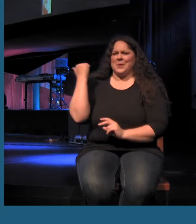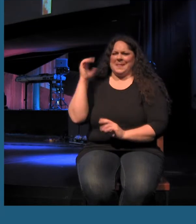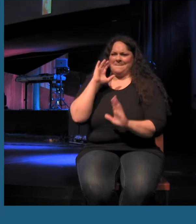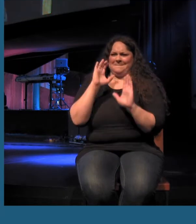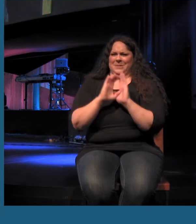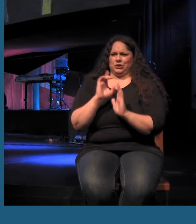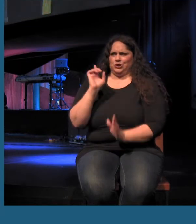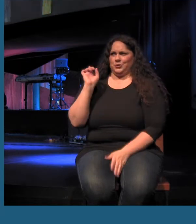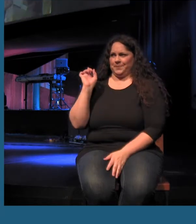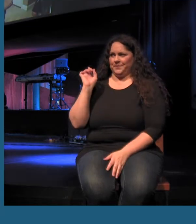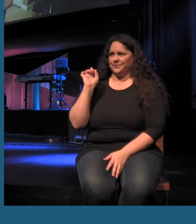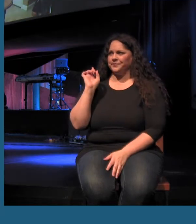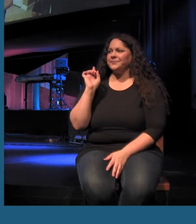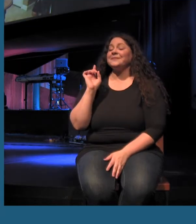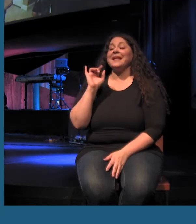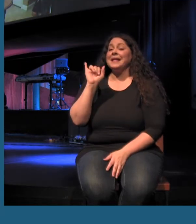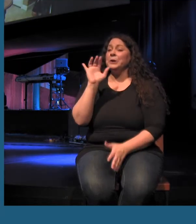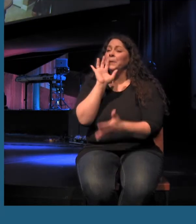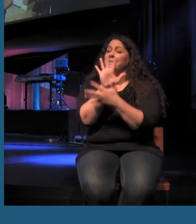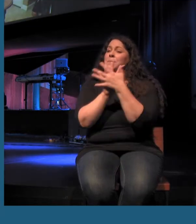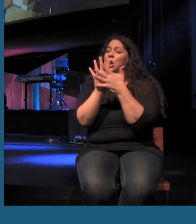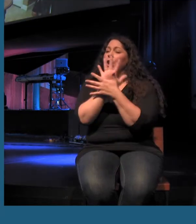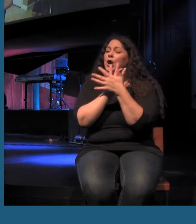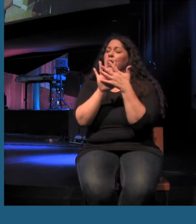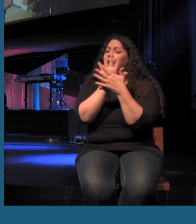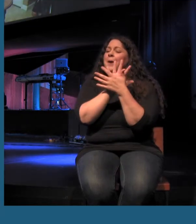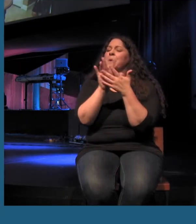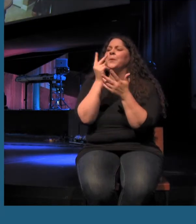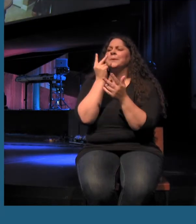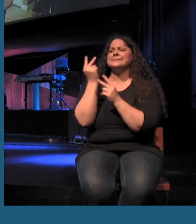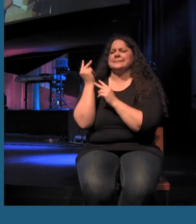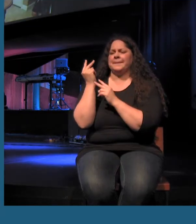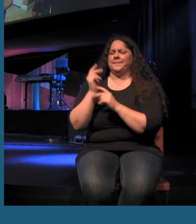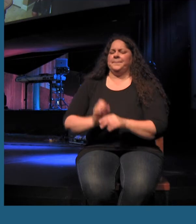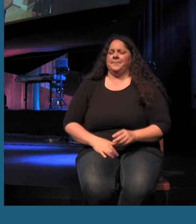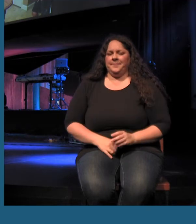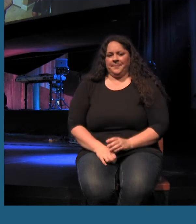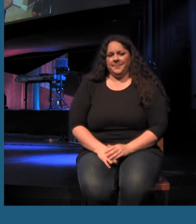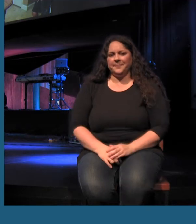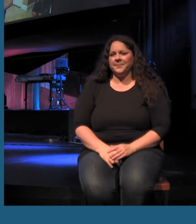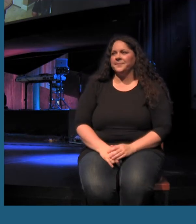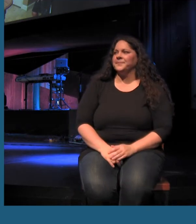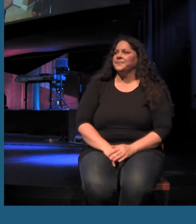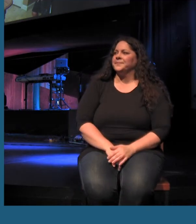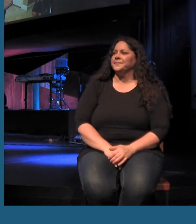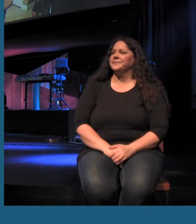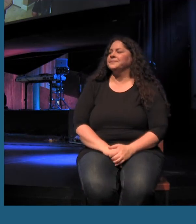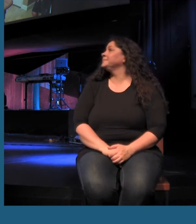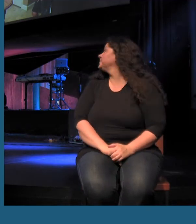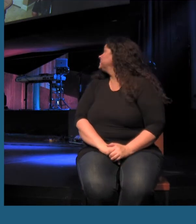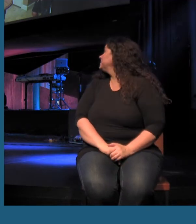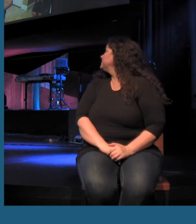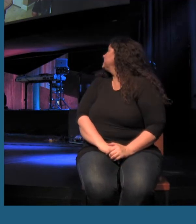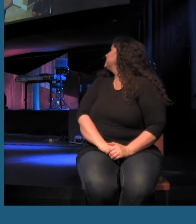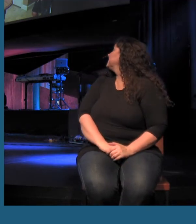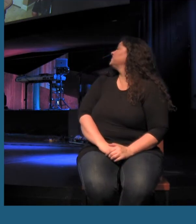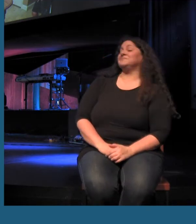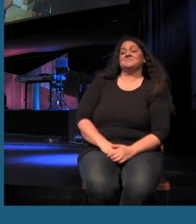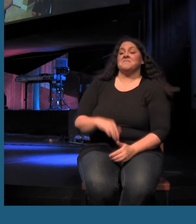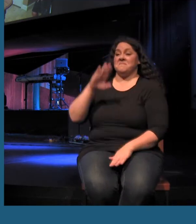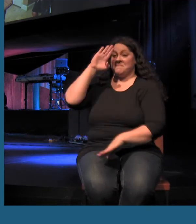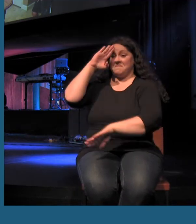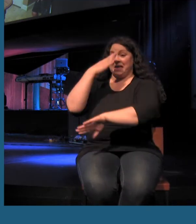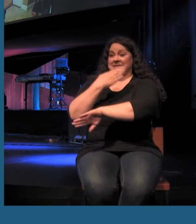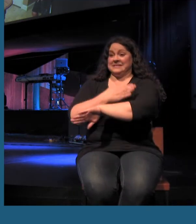important picture. It's kind of blurry, but I want you to see what's happening here. In this moment, again, he's about 10 years